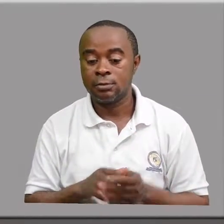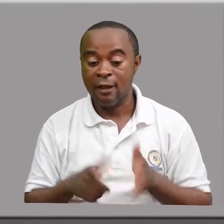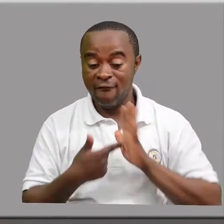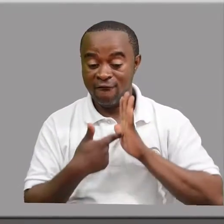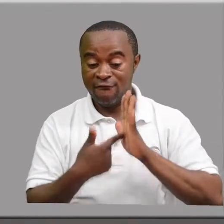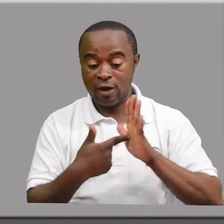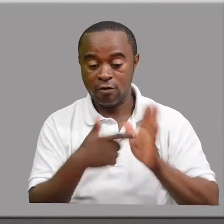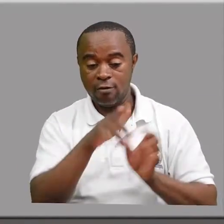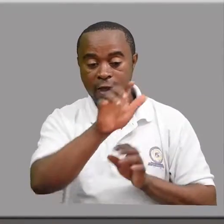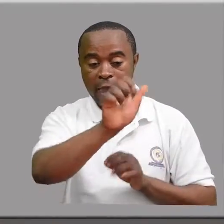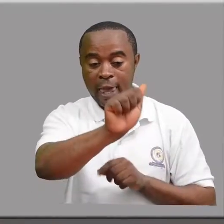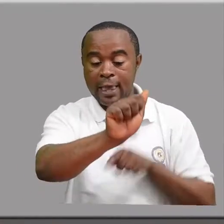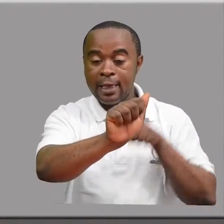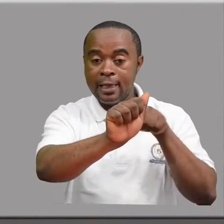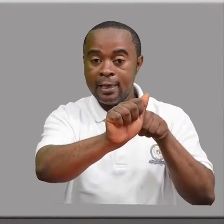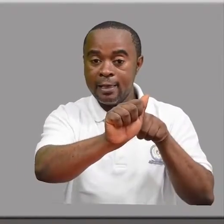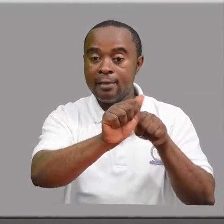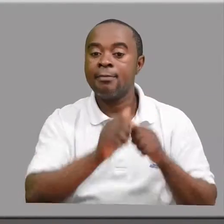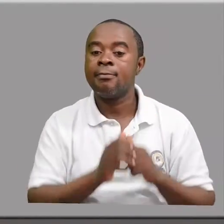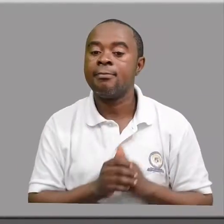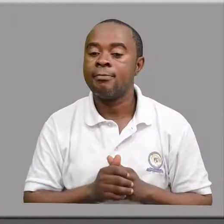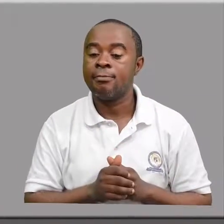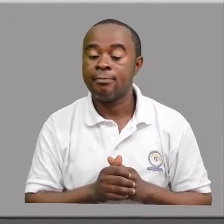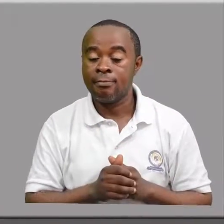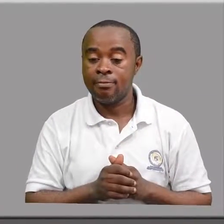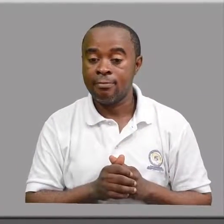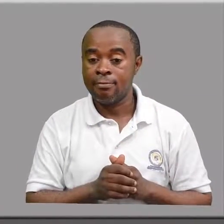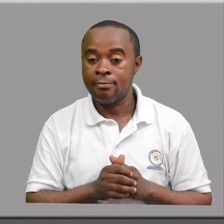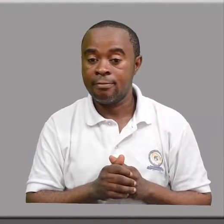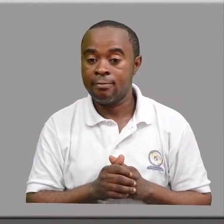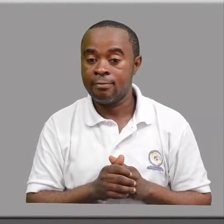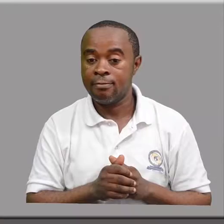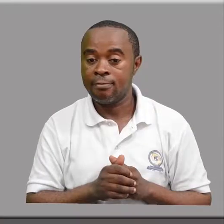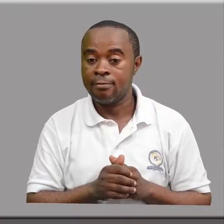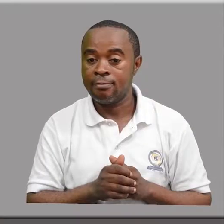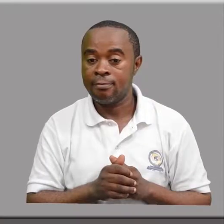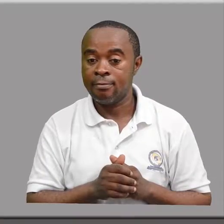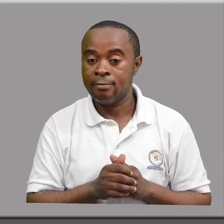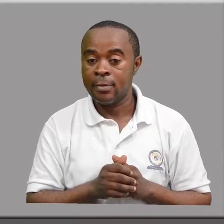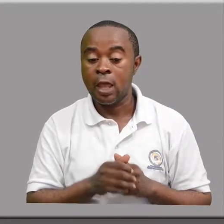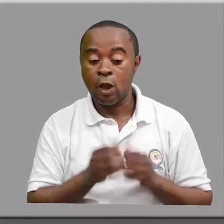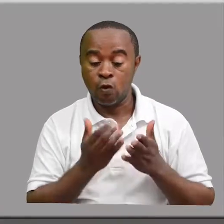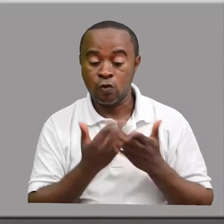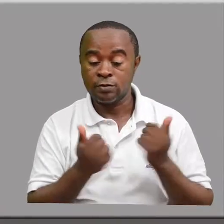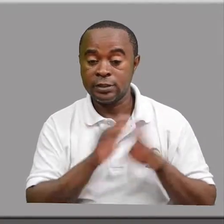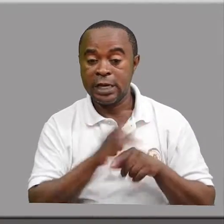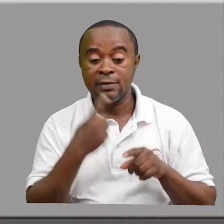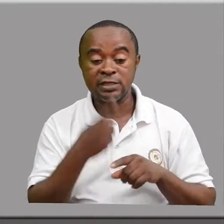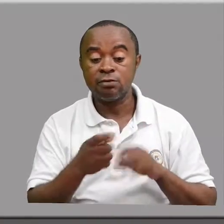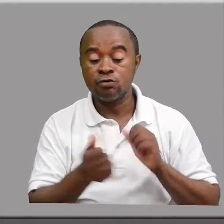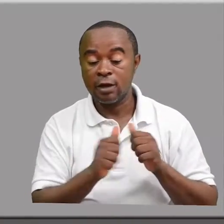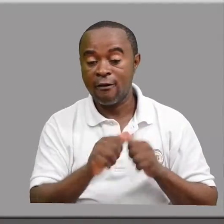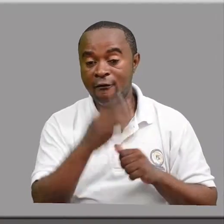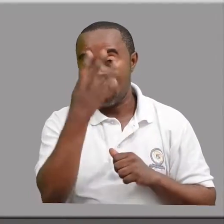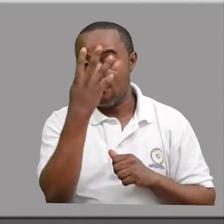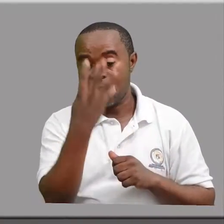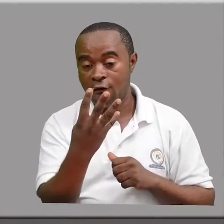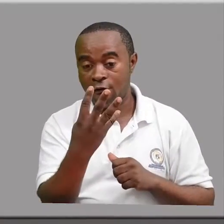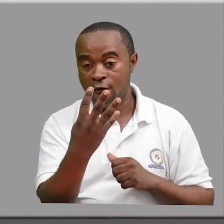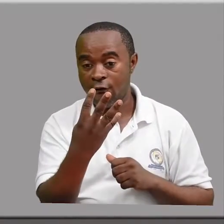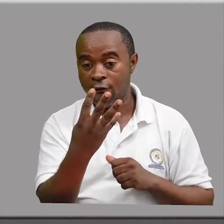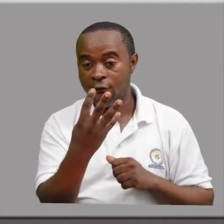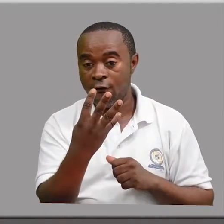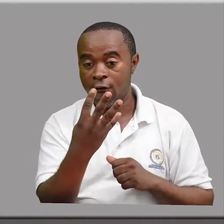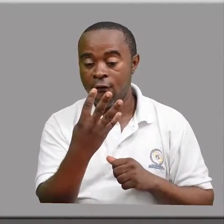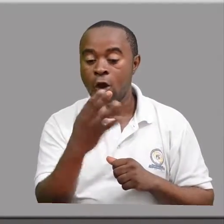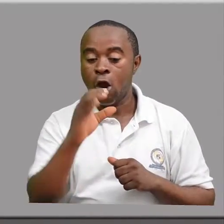for class A, the first octet, as I've said that we have 4 octets, but on the class A,